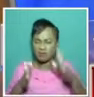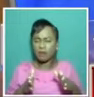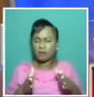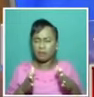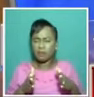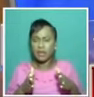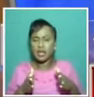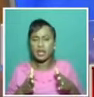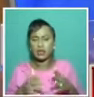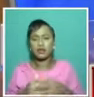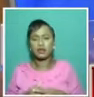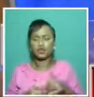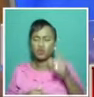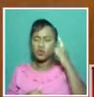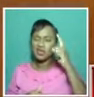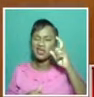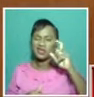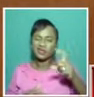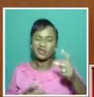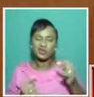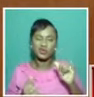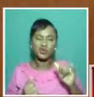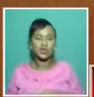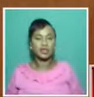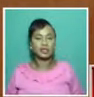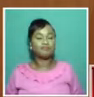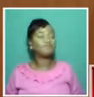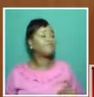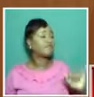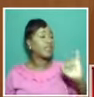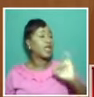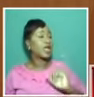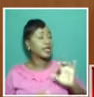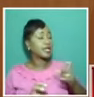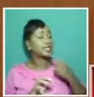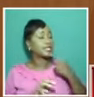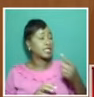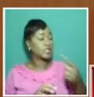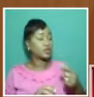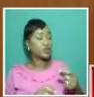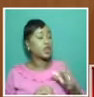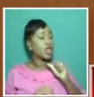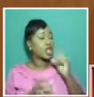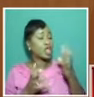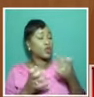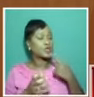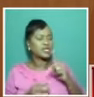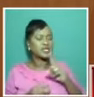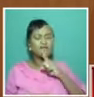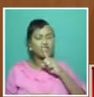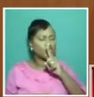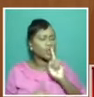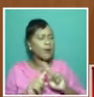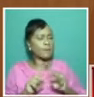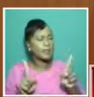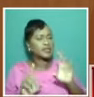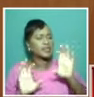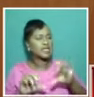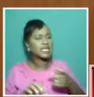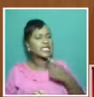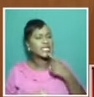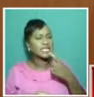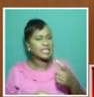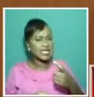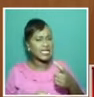this matter at this time? I can tell you, I don't want to say with a F certainty, but I can tell you from a